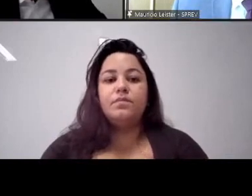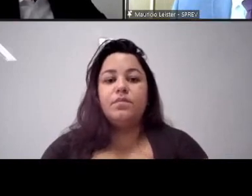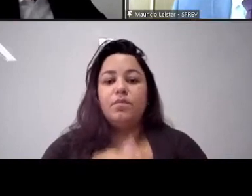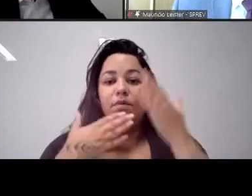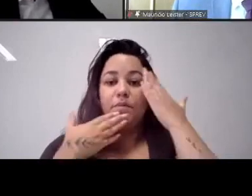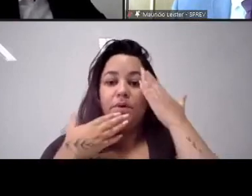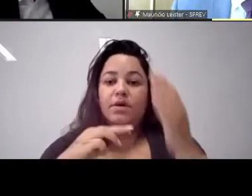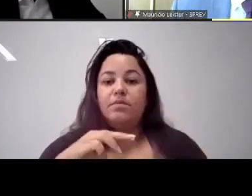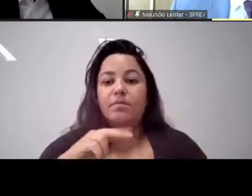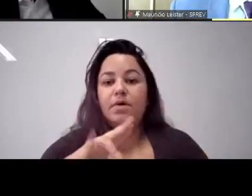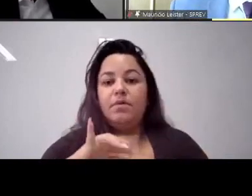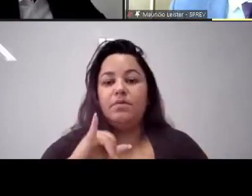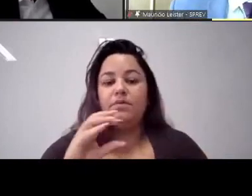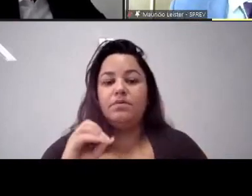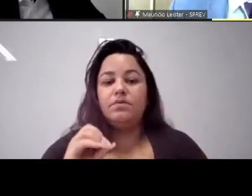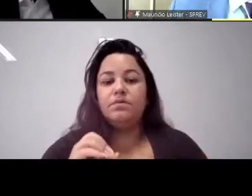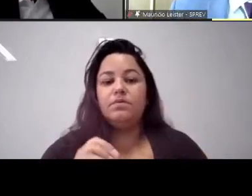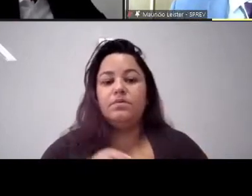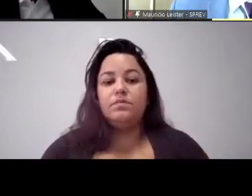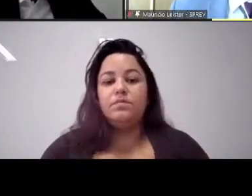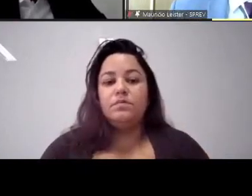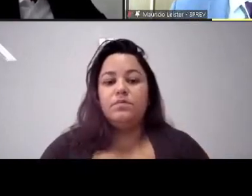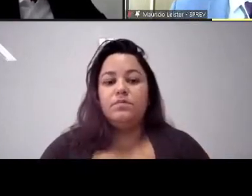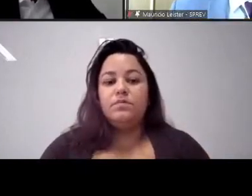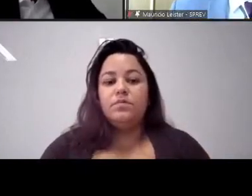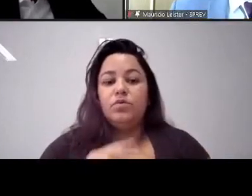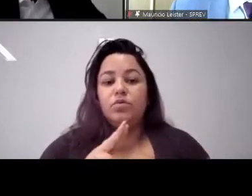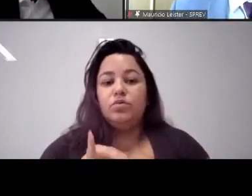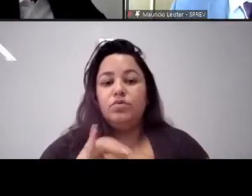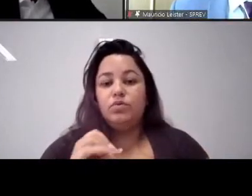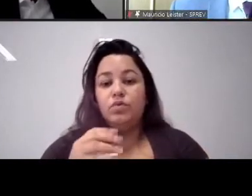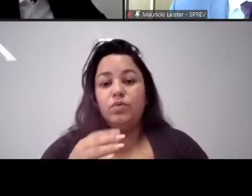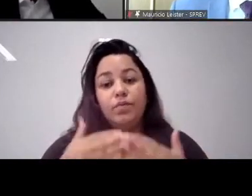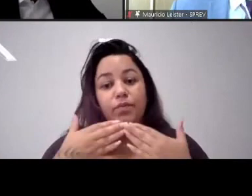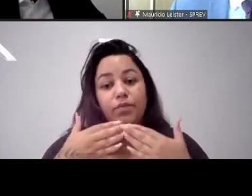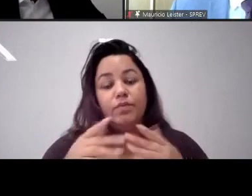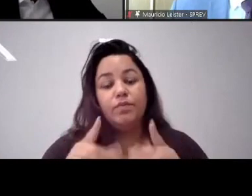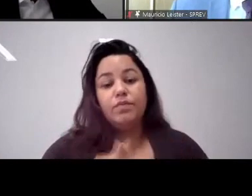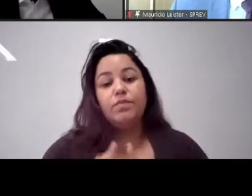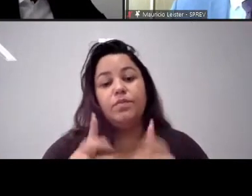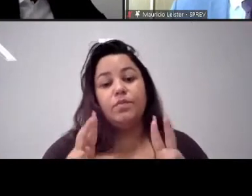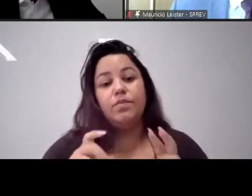We need to search more and look for more evidence.